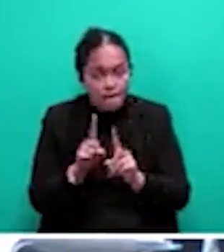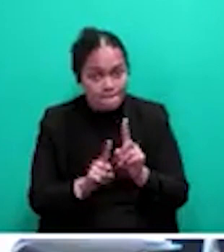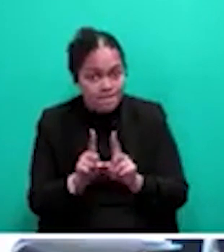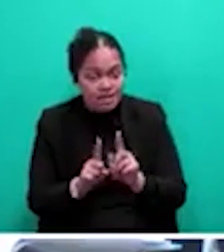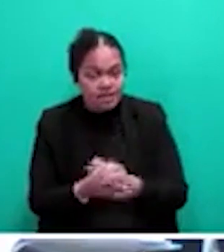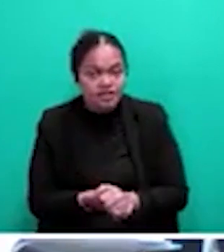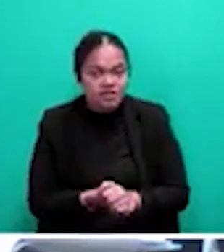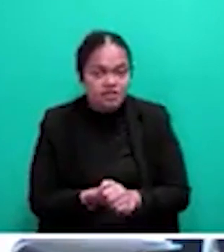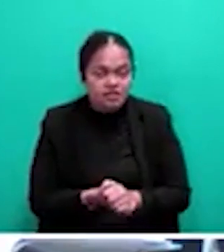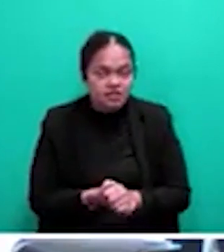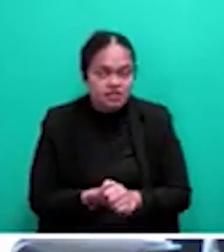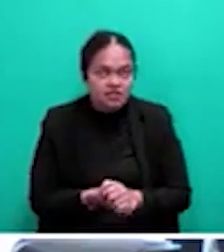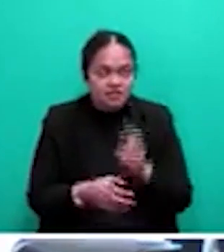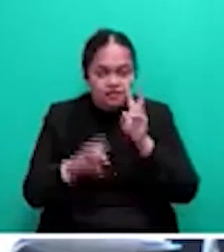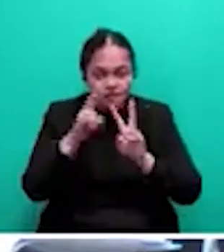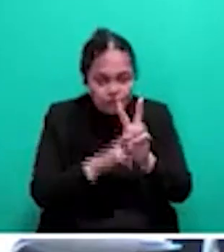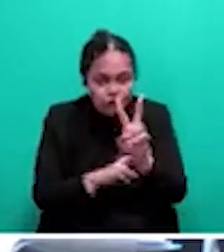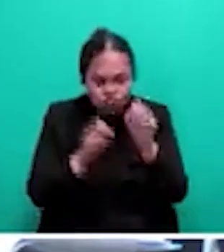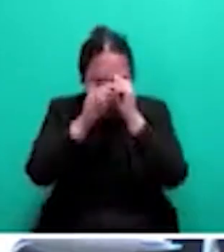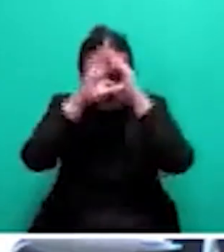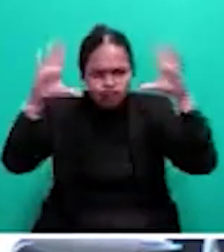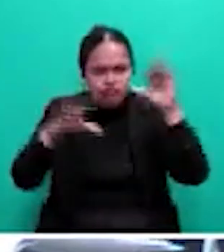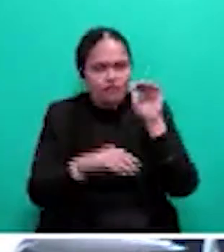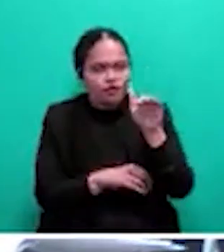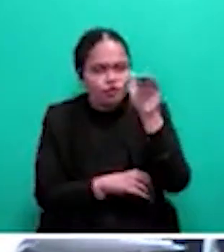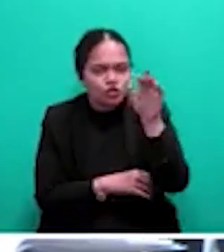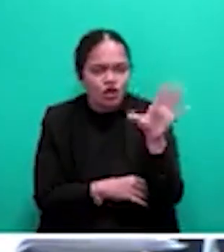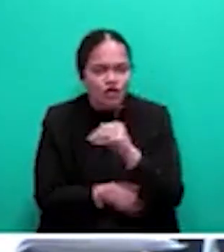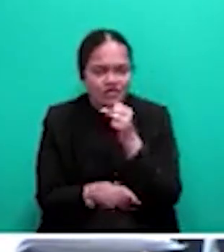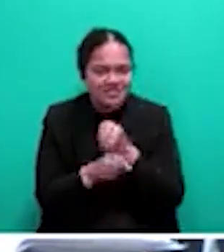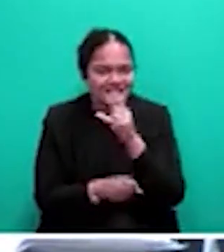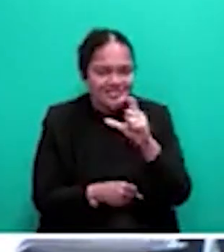coherent visions for the future of the GCC.